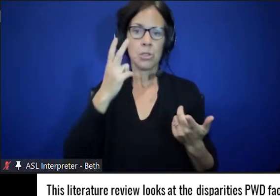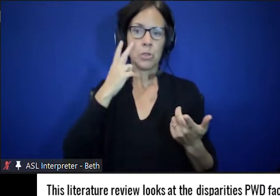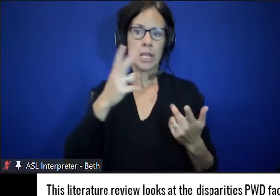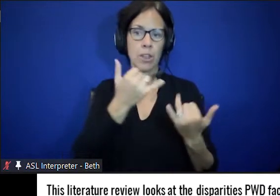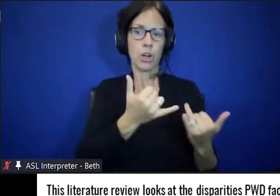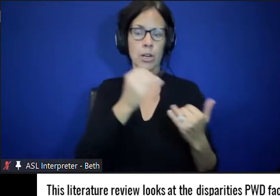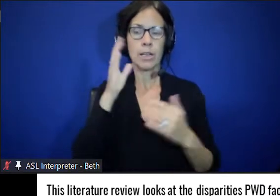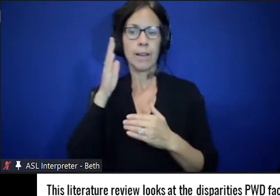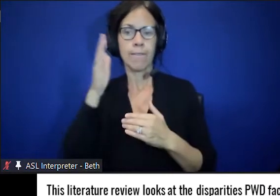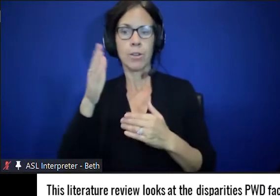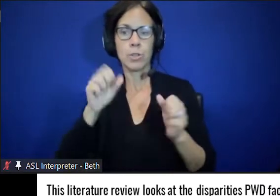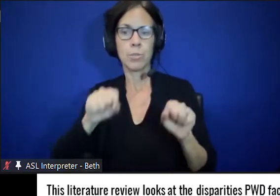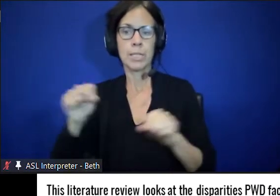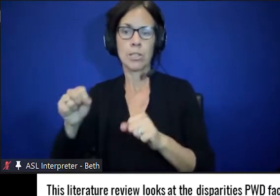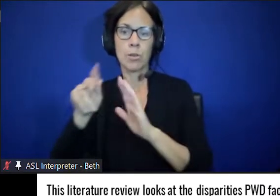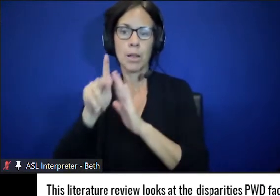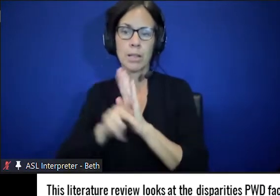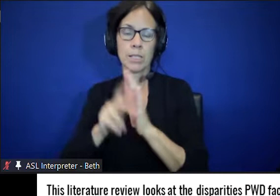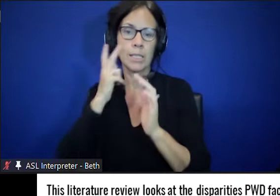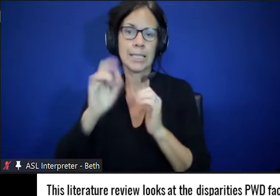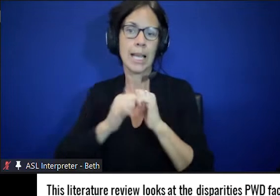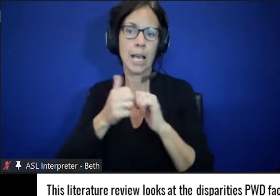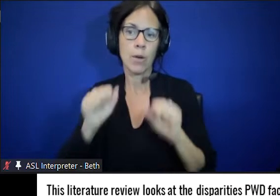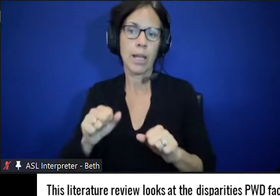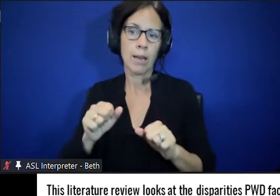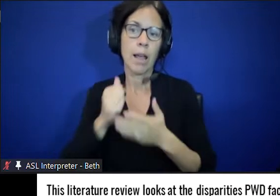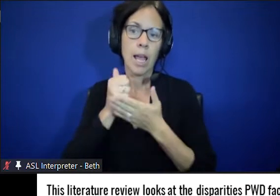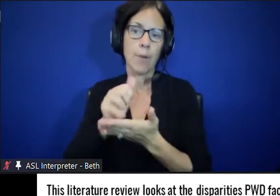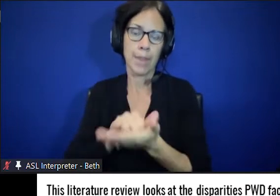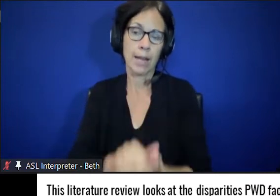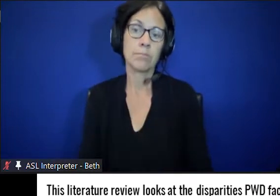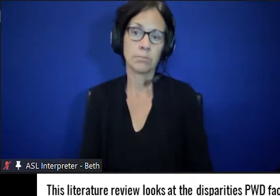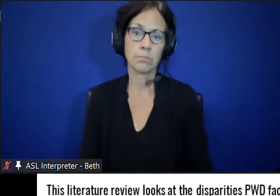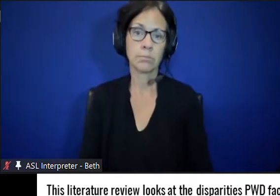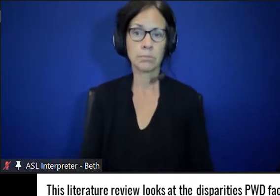policy to see how we can help this.